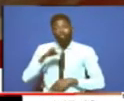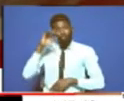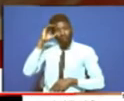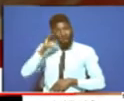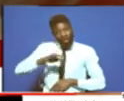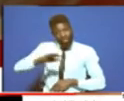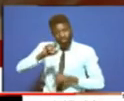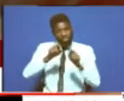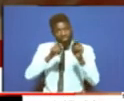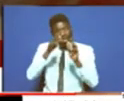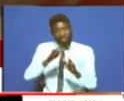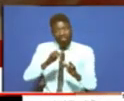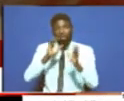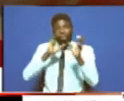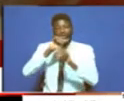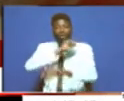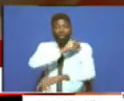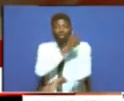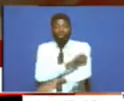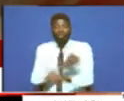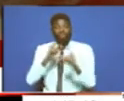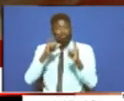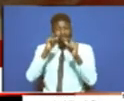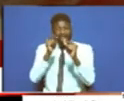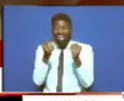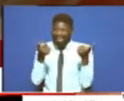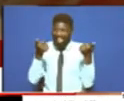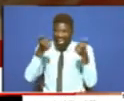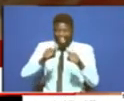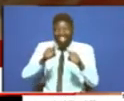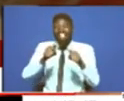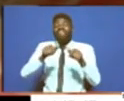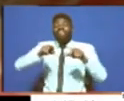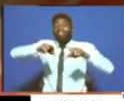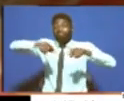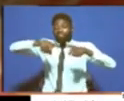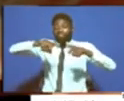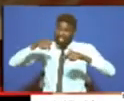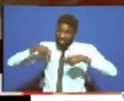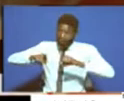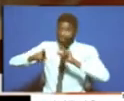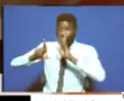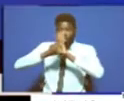said any media house that contravenes the law risks having their licenses withdrawn.